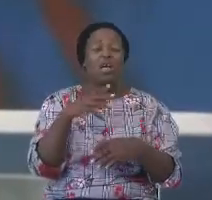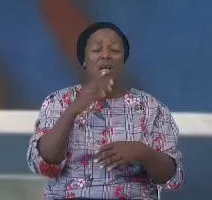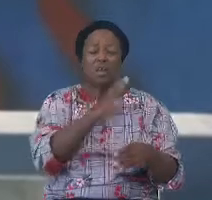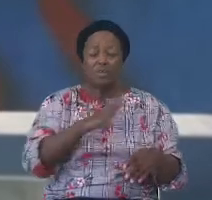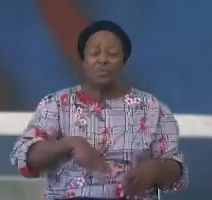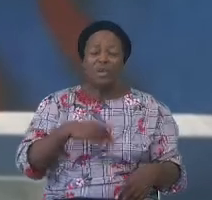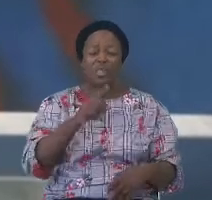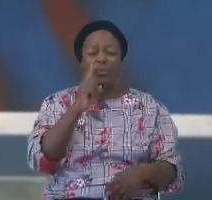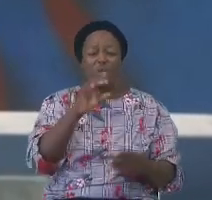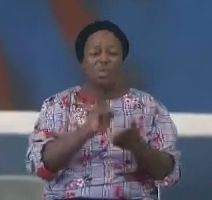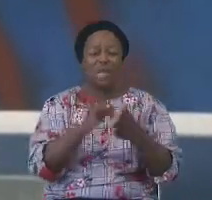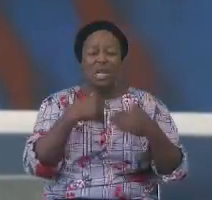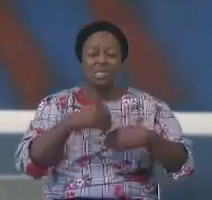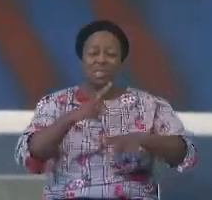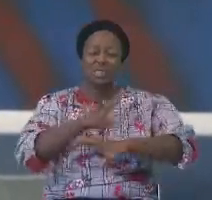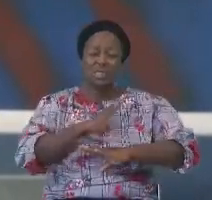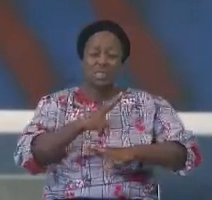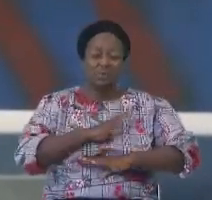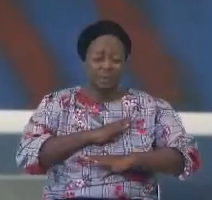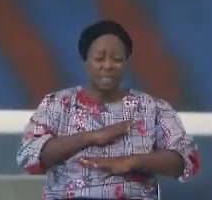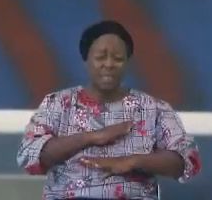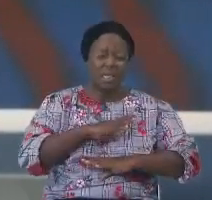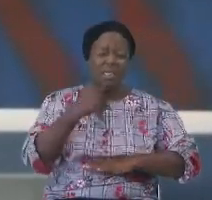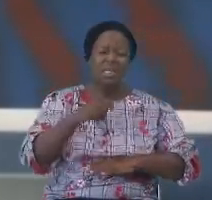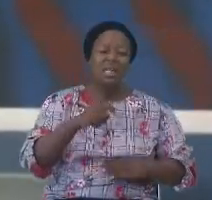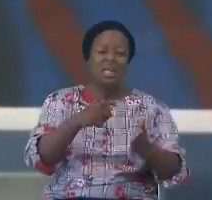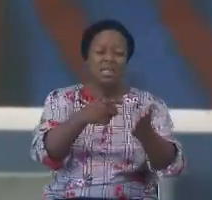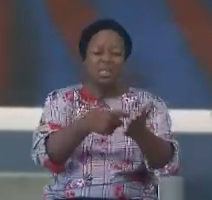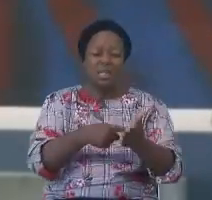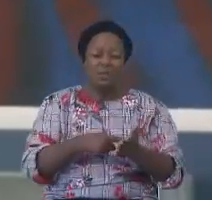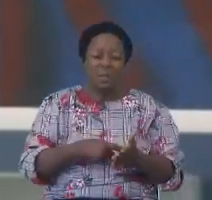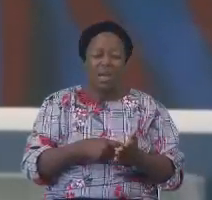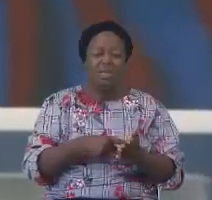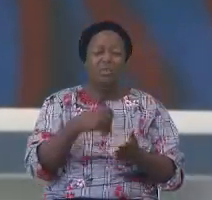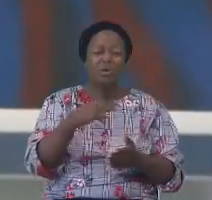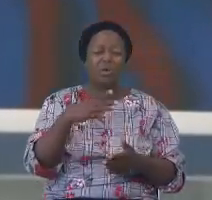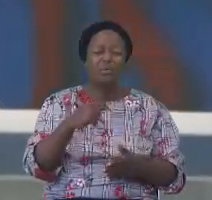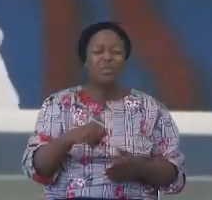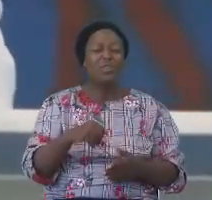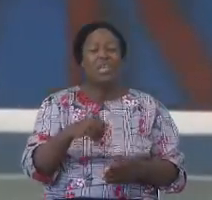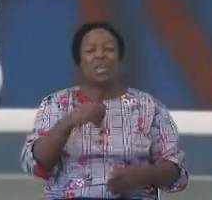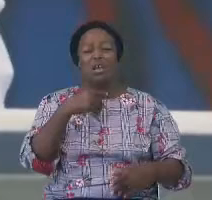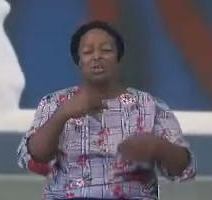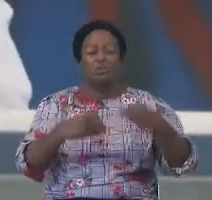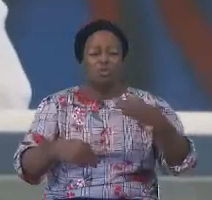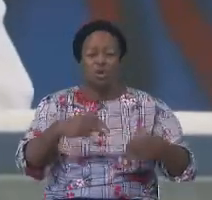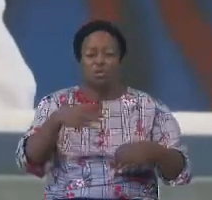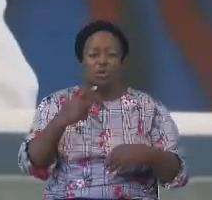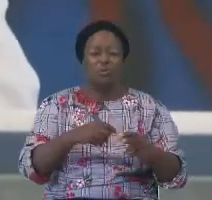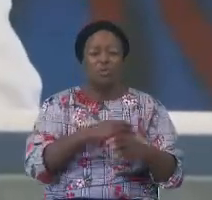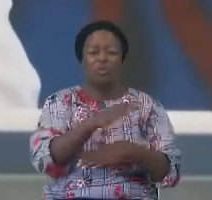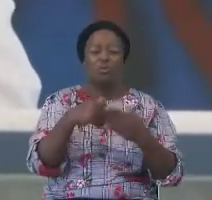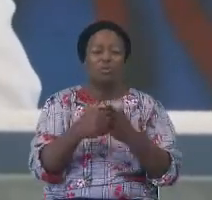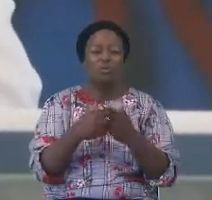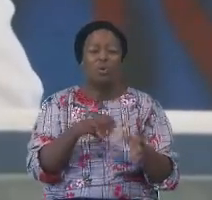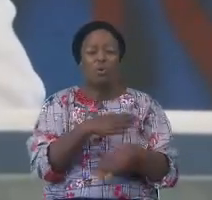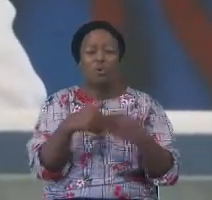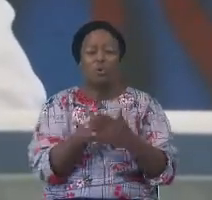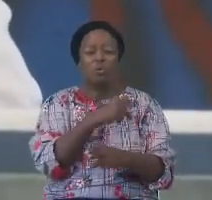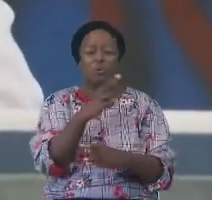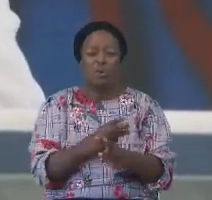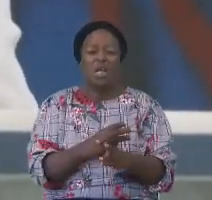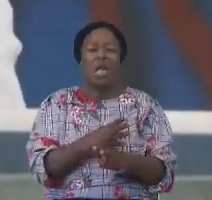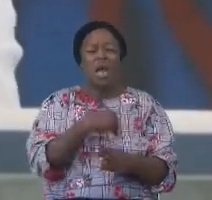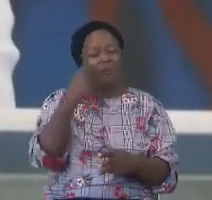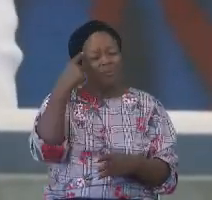solely for the sorrowful christ the one that has satisfied the demands of the